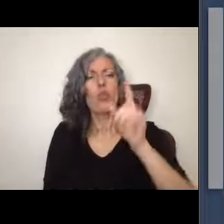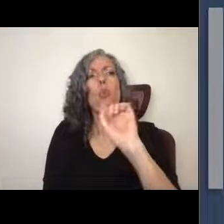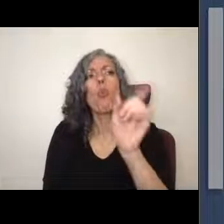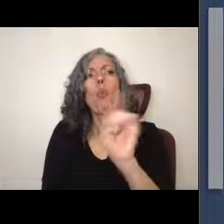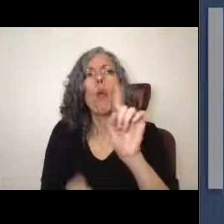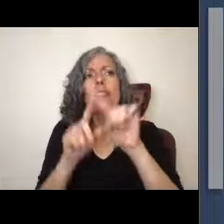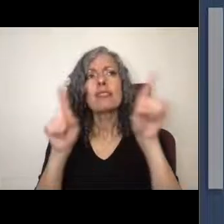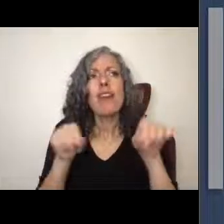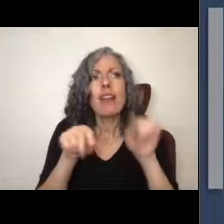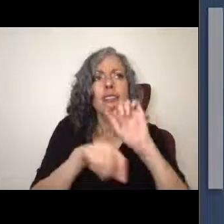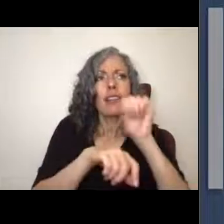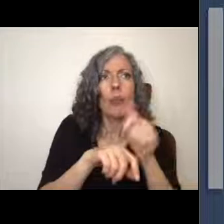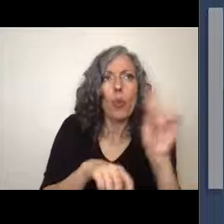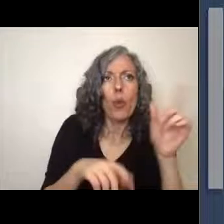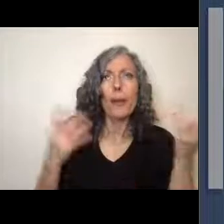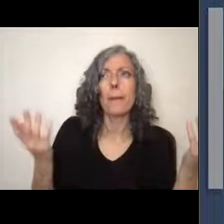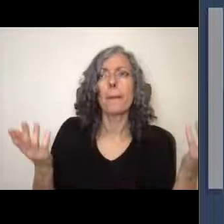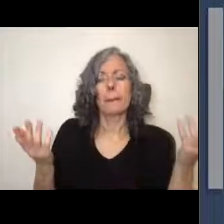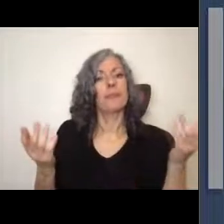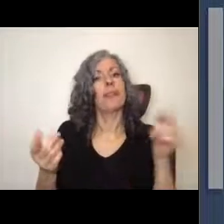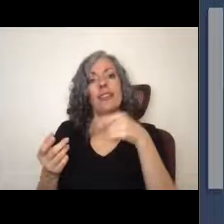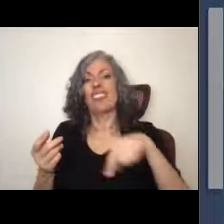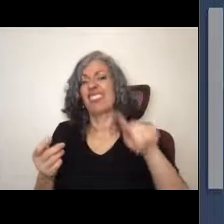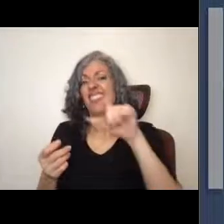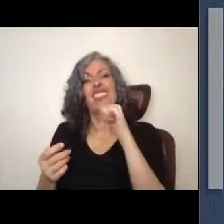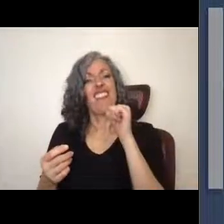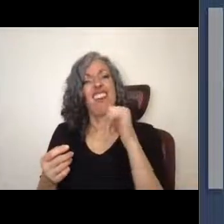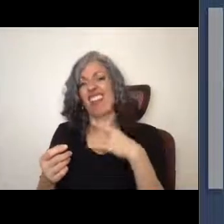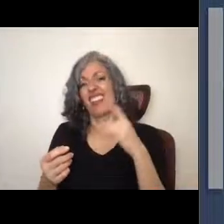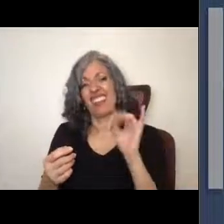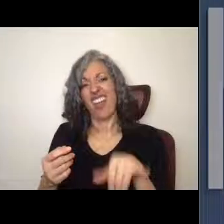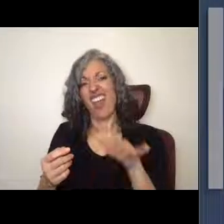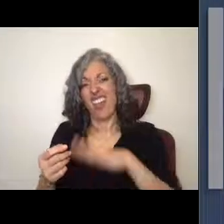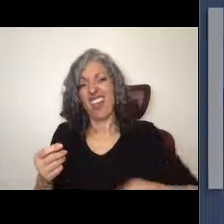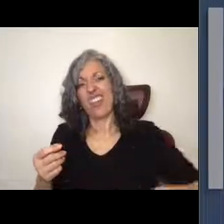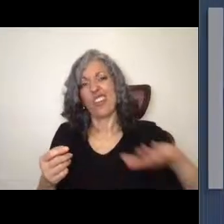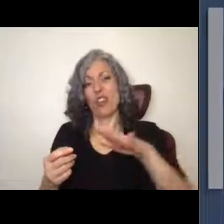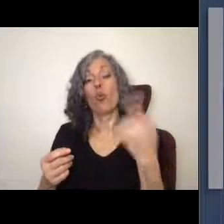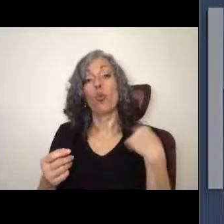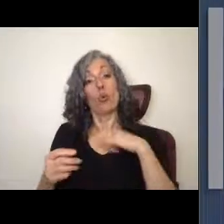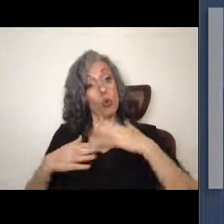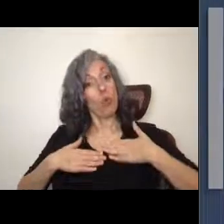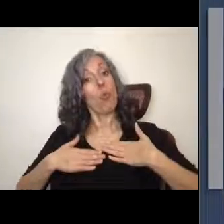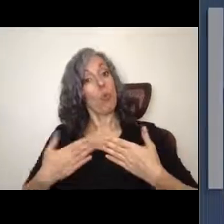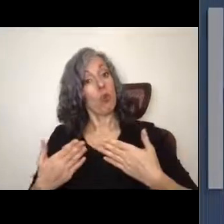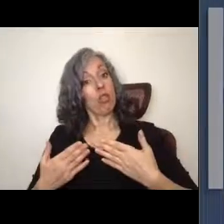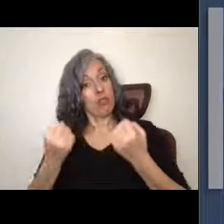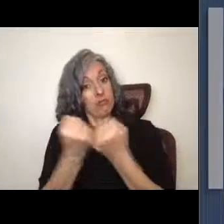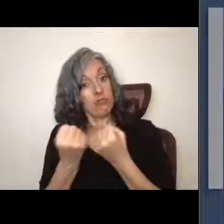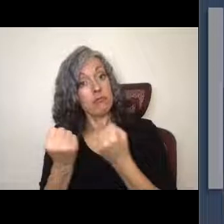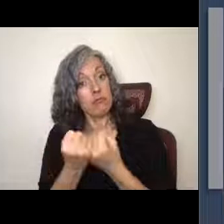signs. They did not like certain locations, and we were definitely willing to work with the